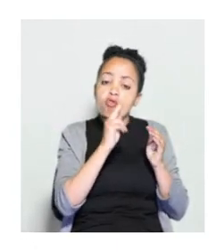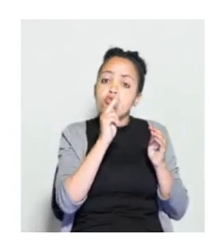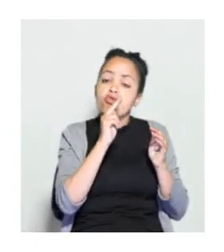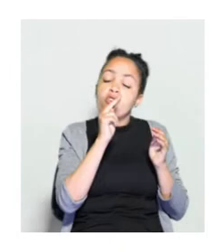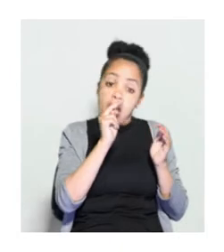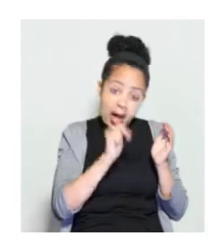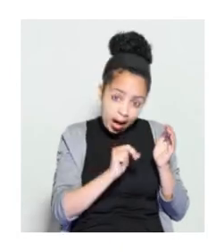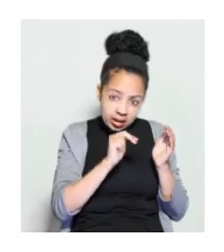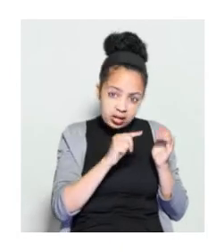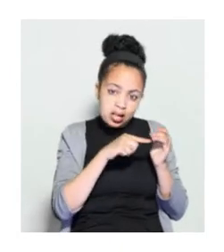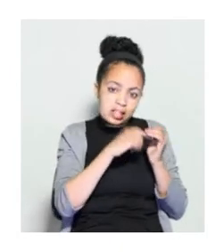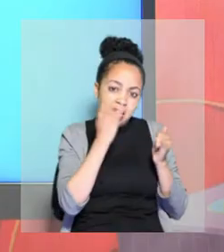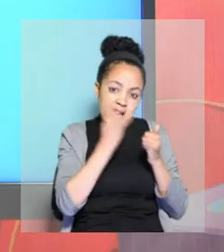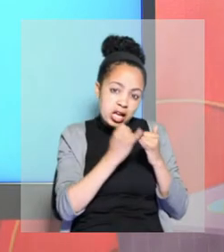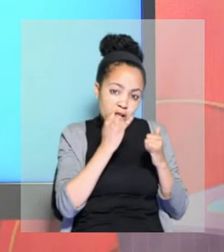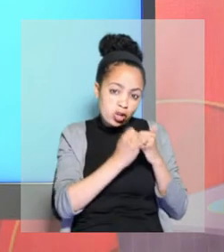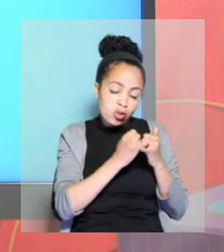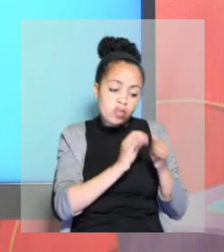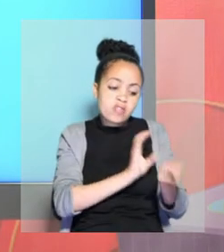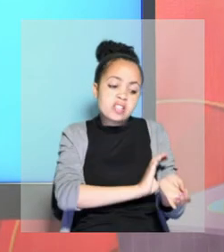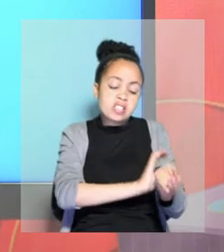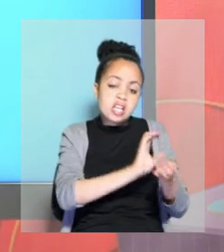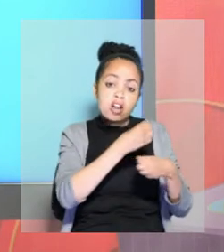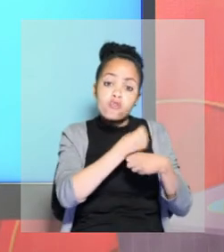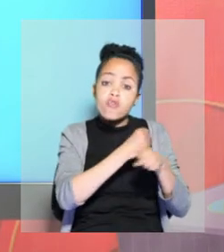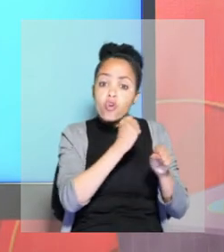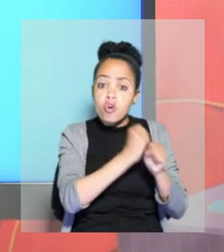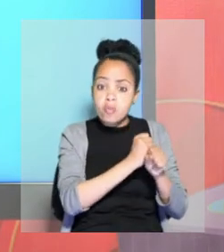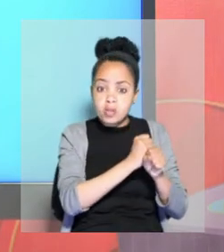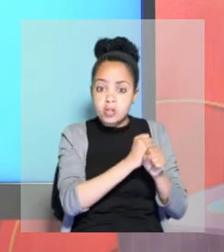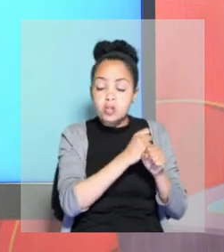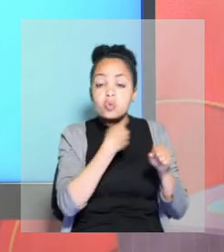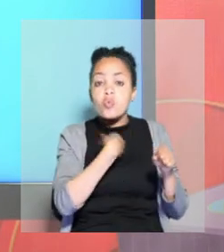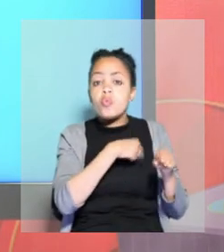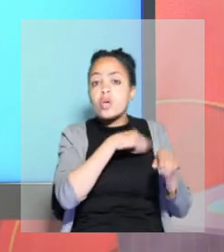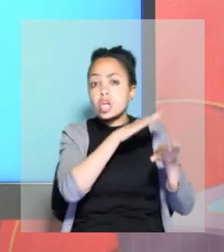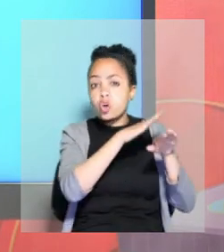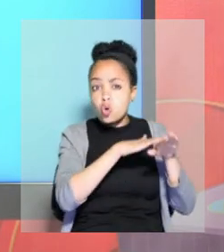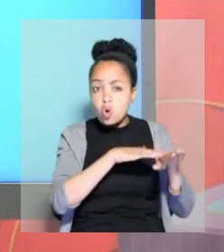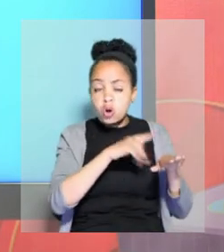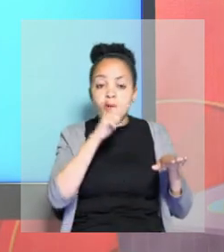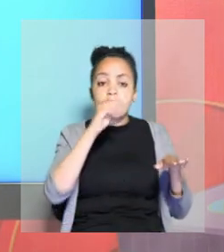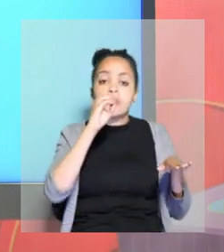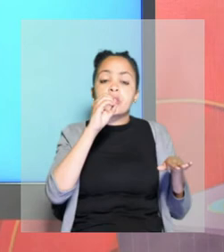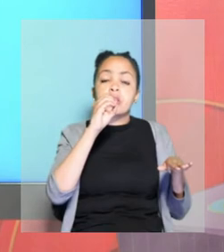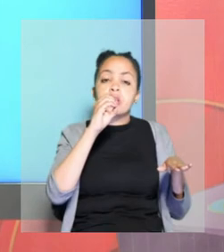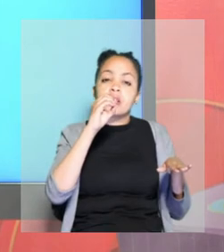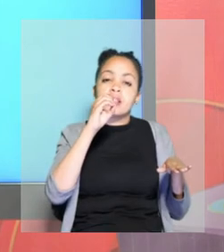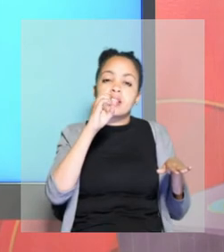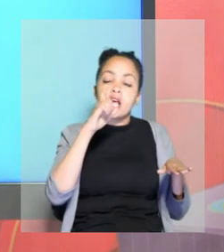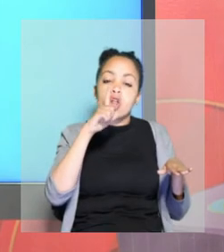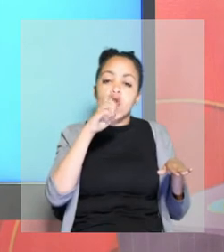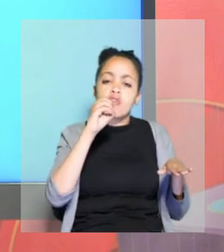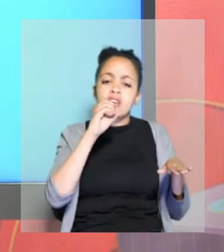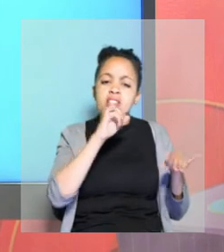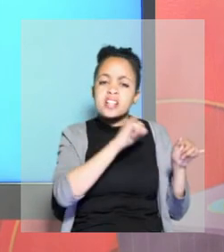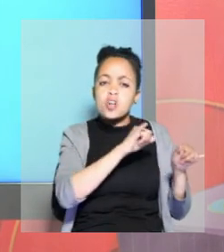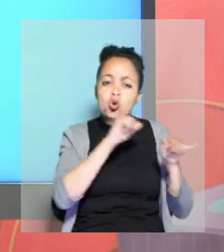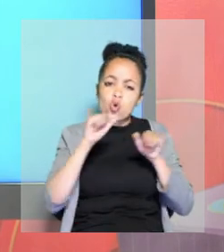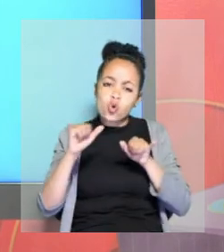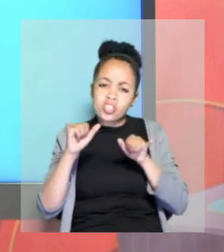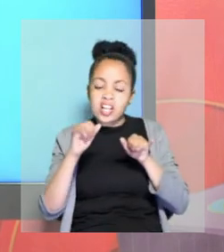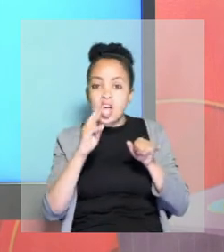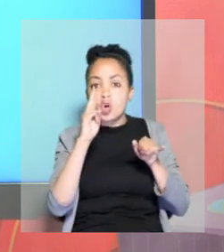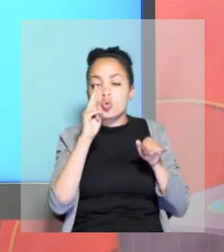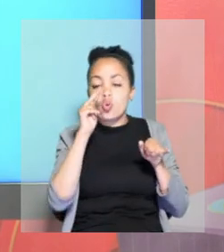The cell formed at the end of meiosis one, we call telophase in, looks like diploid